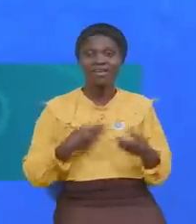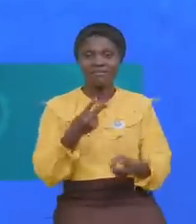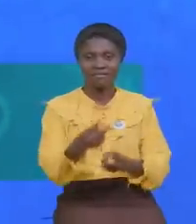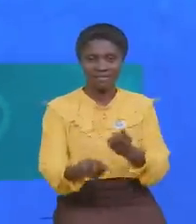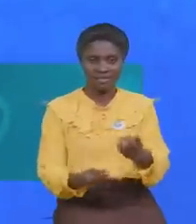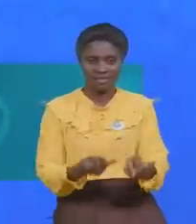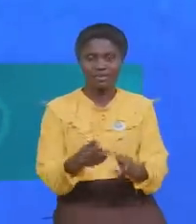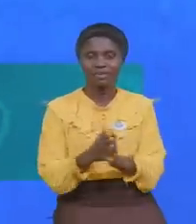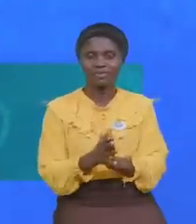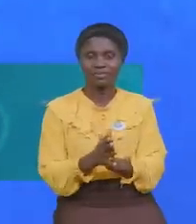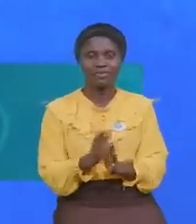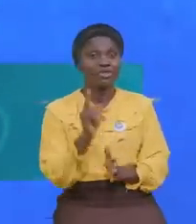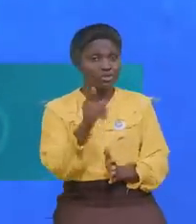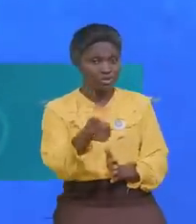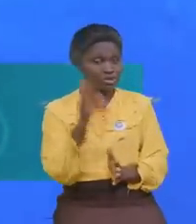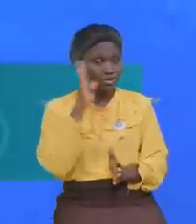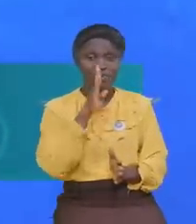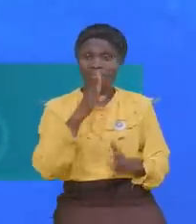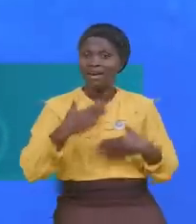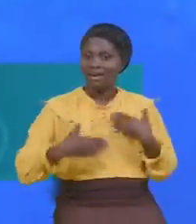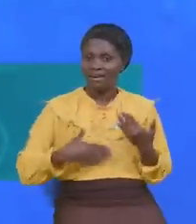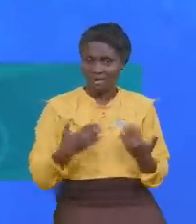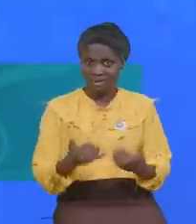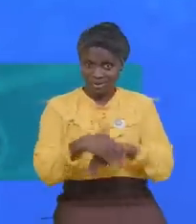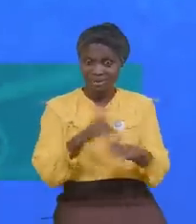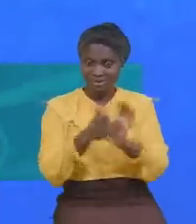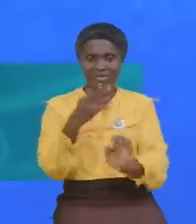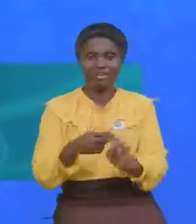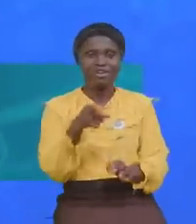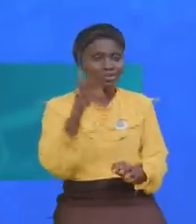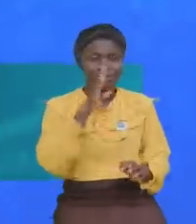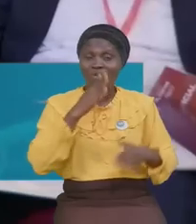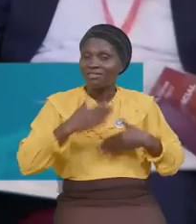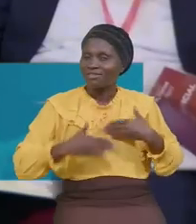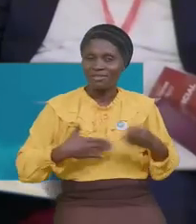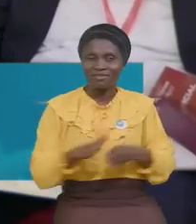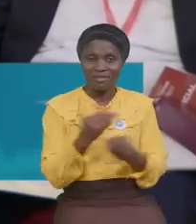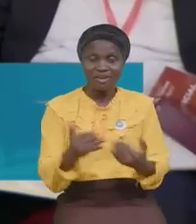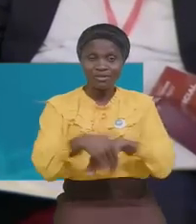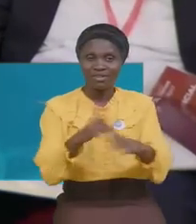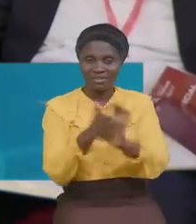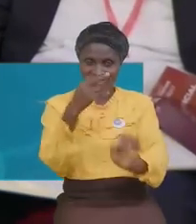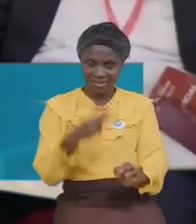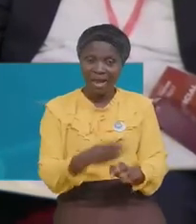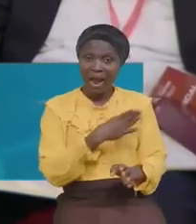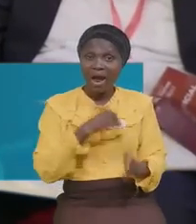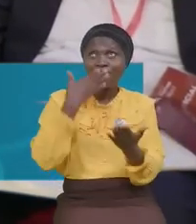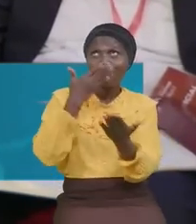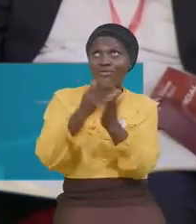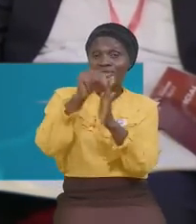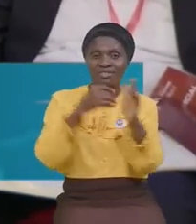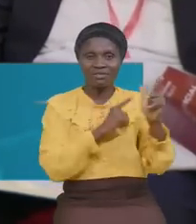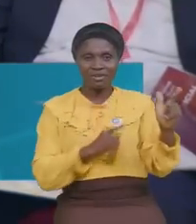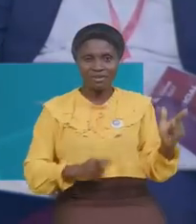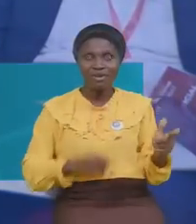You will be glad tonight. You'll be joyful tonight. And the goodness of the Lord, the goodness